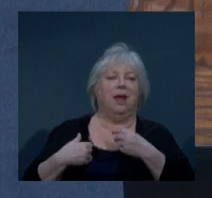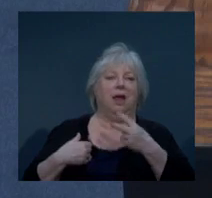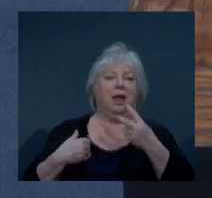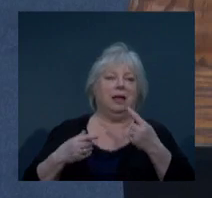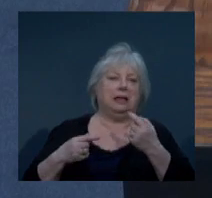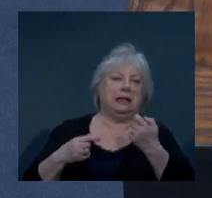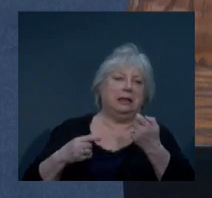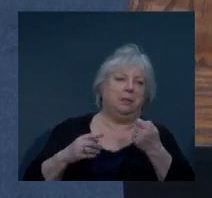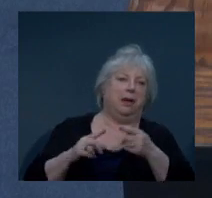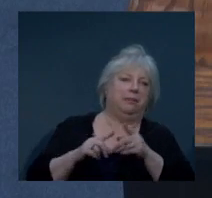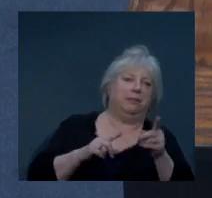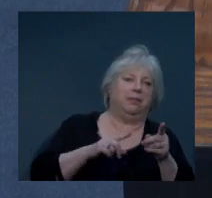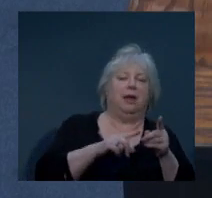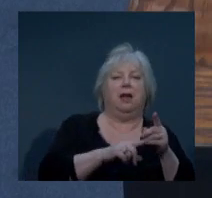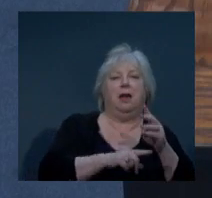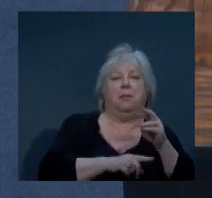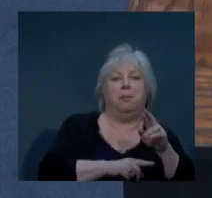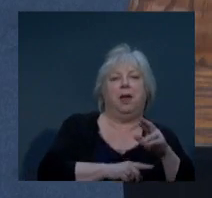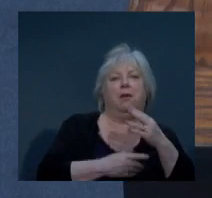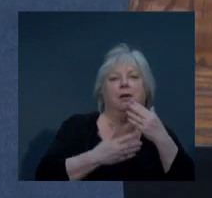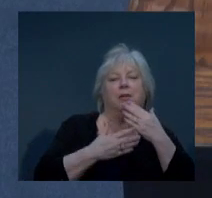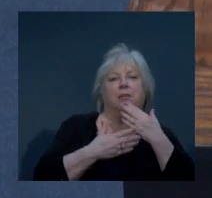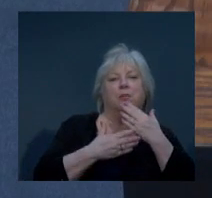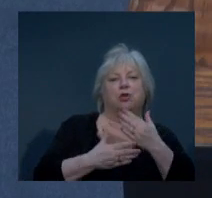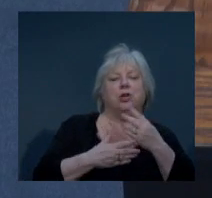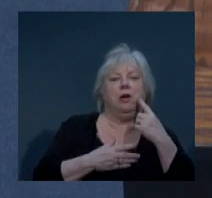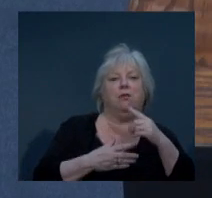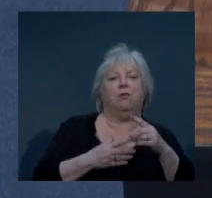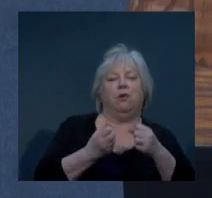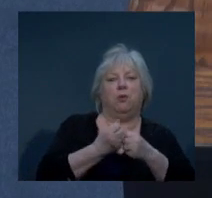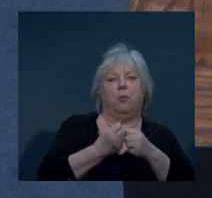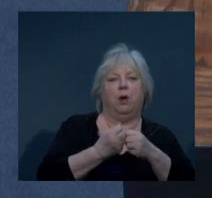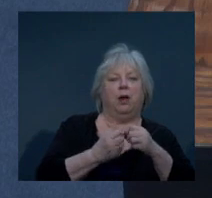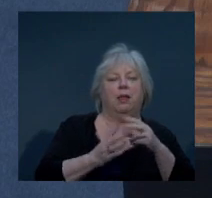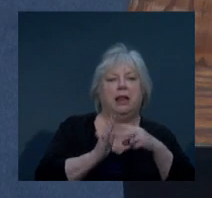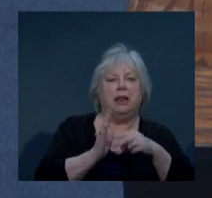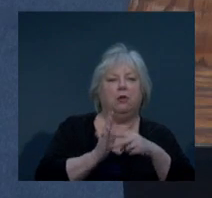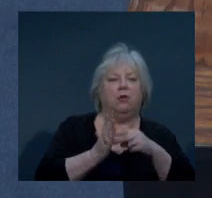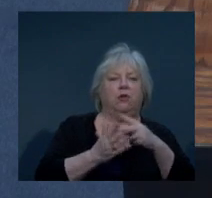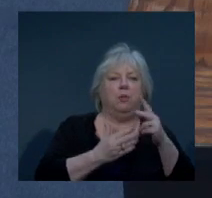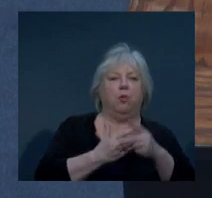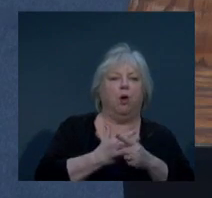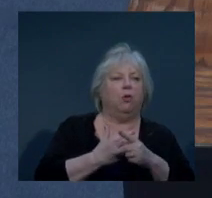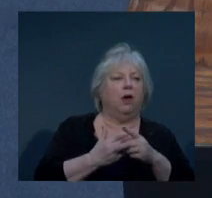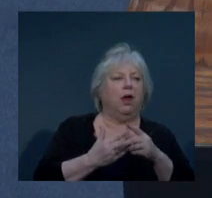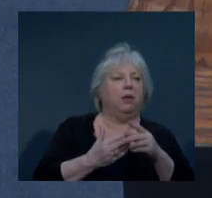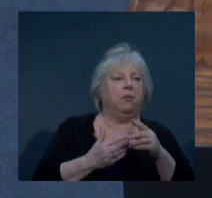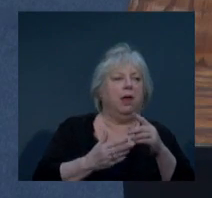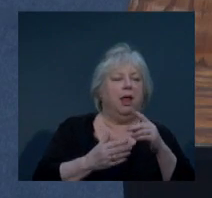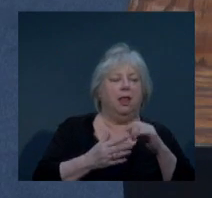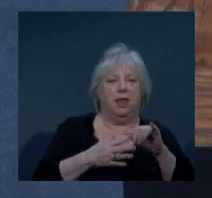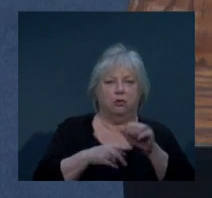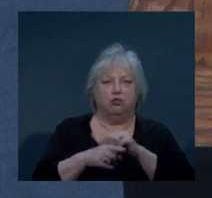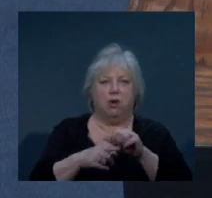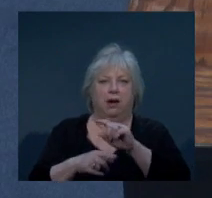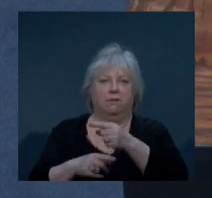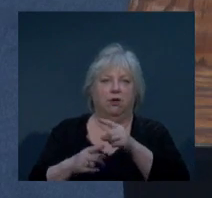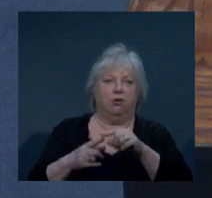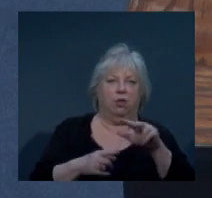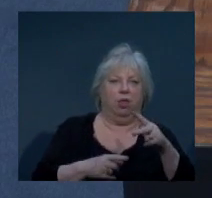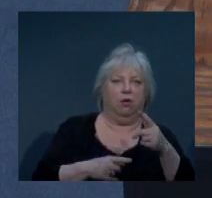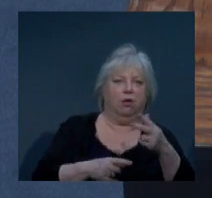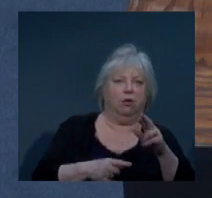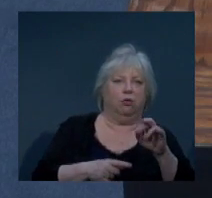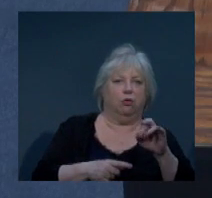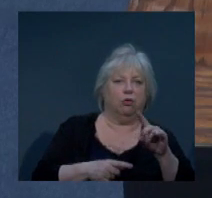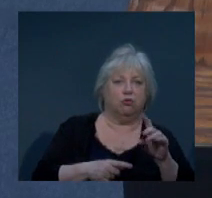sidebar, Mayor, I appreciate you for the literacy program for our students entering first grade to third grade, and